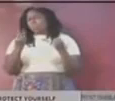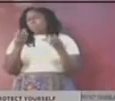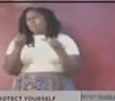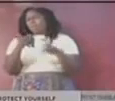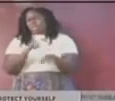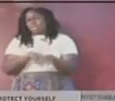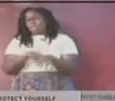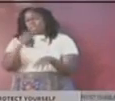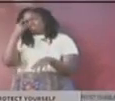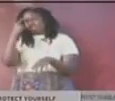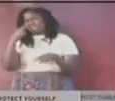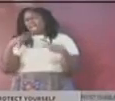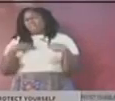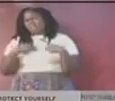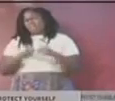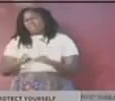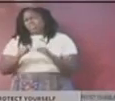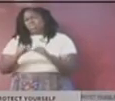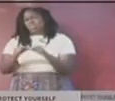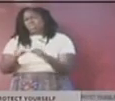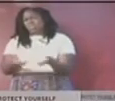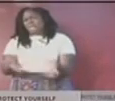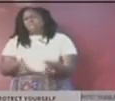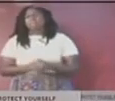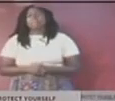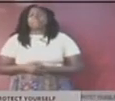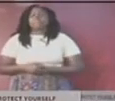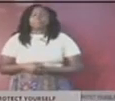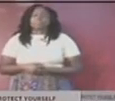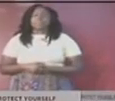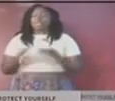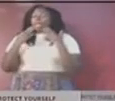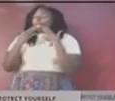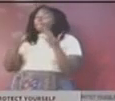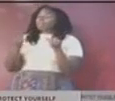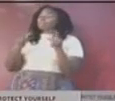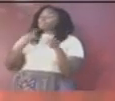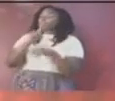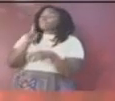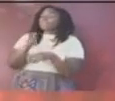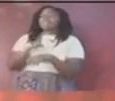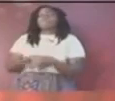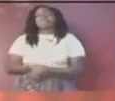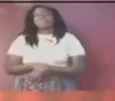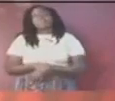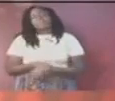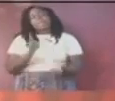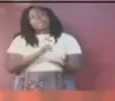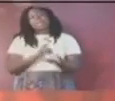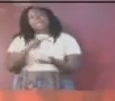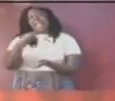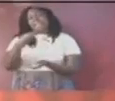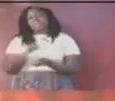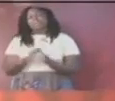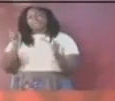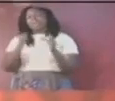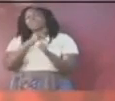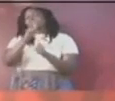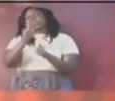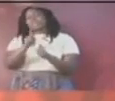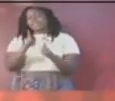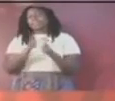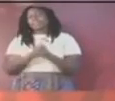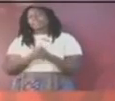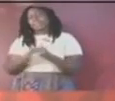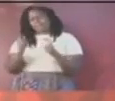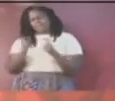Thank you very much. Dr. Hines? Okay. In tackling your first question, first of